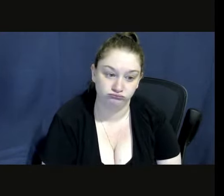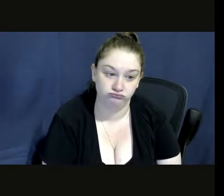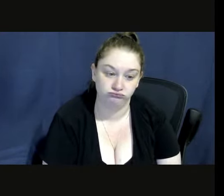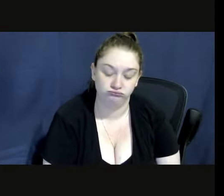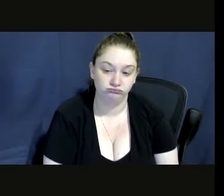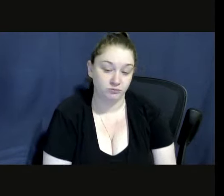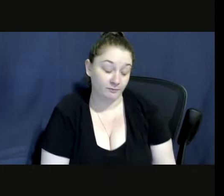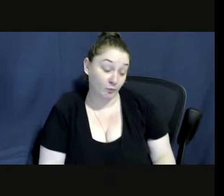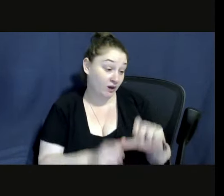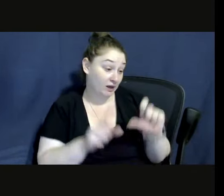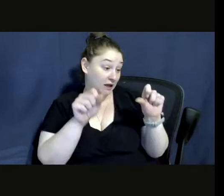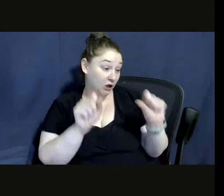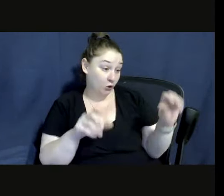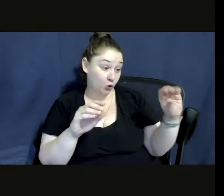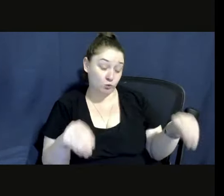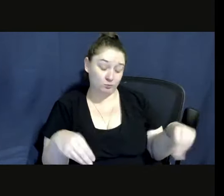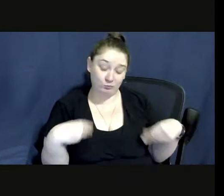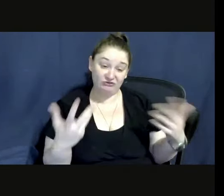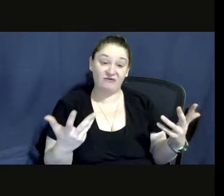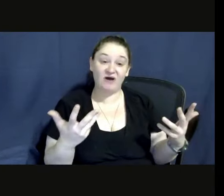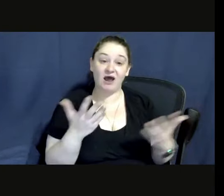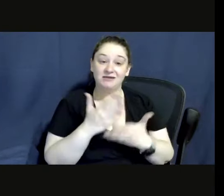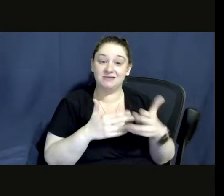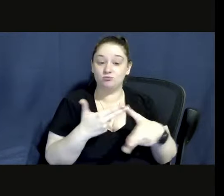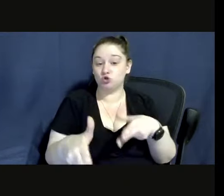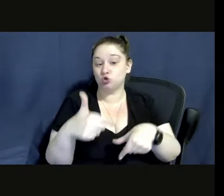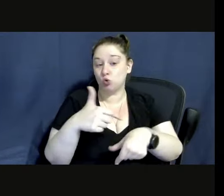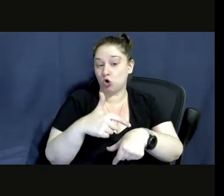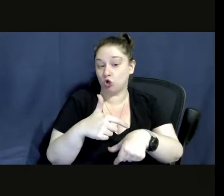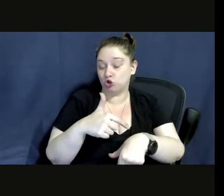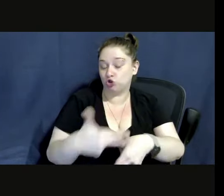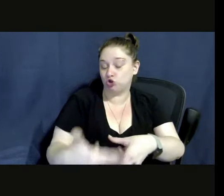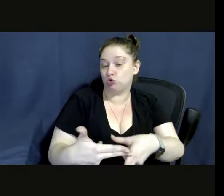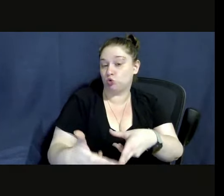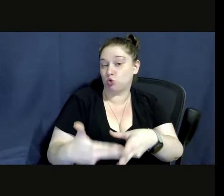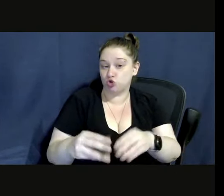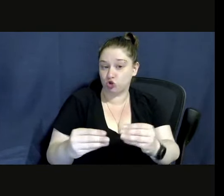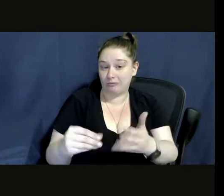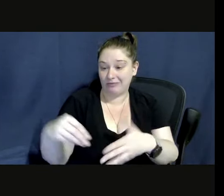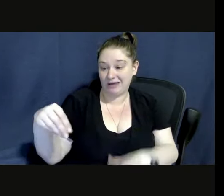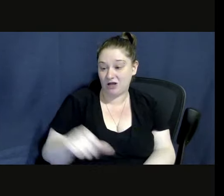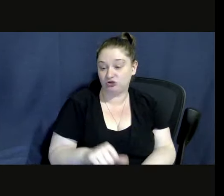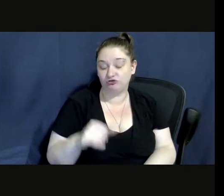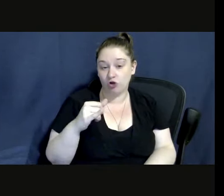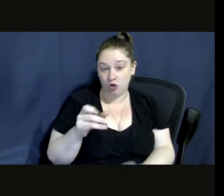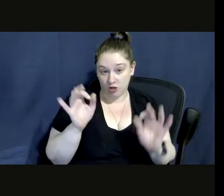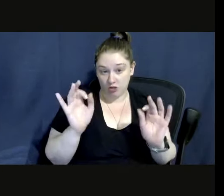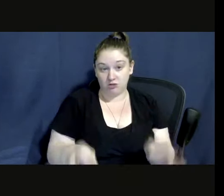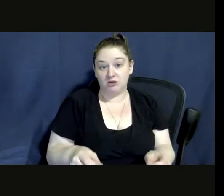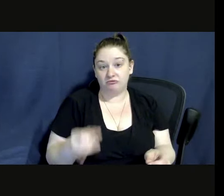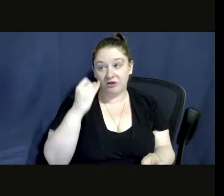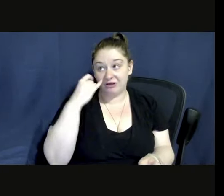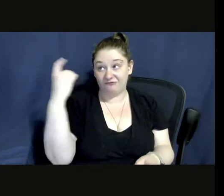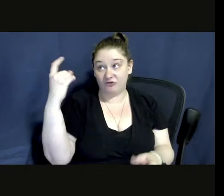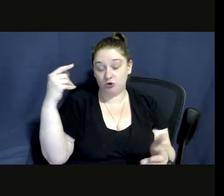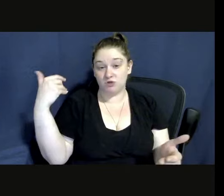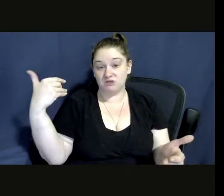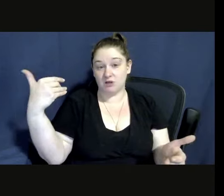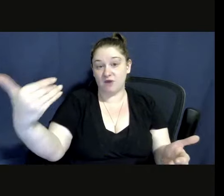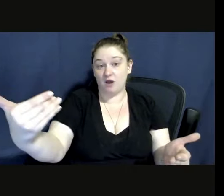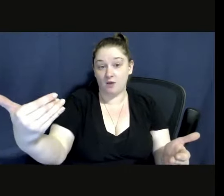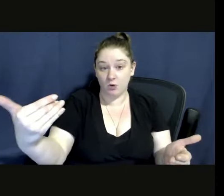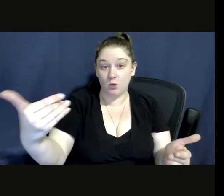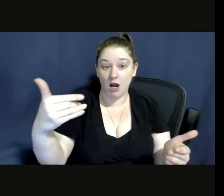It could certainly provide some short-term cash flow. You're absolutely right. If there was something on the horizon, it could